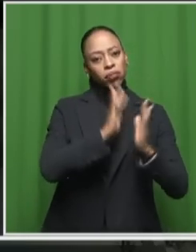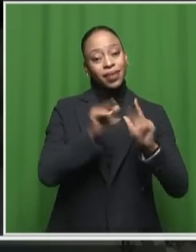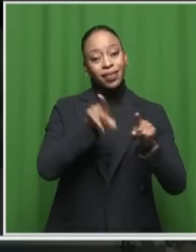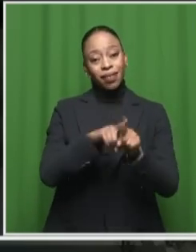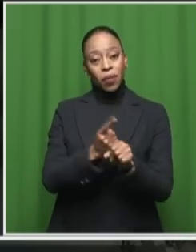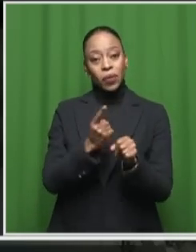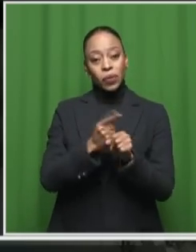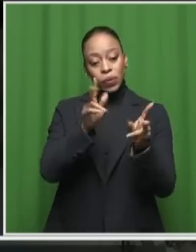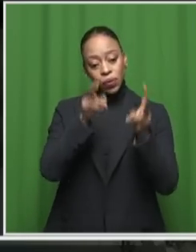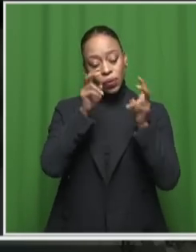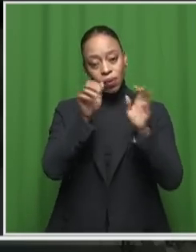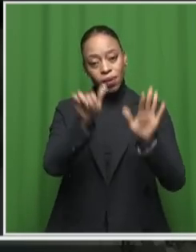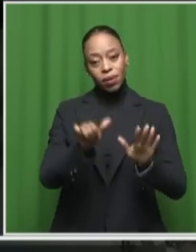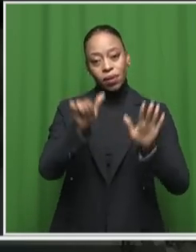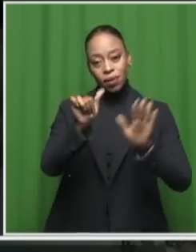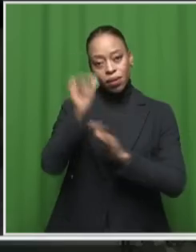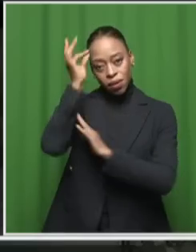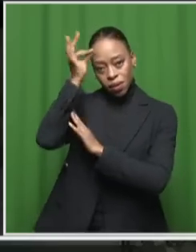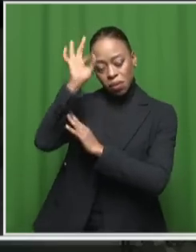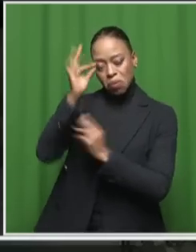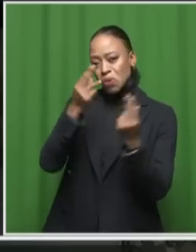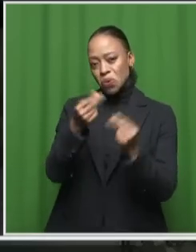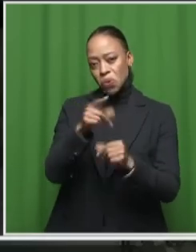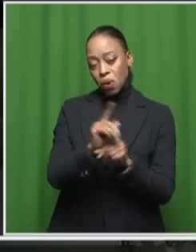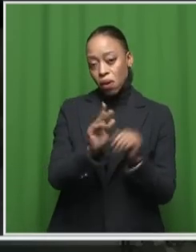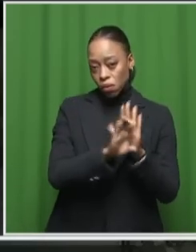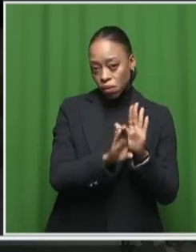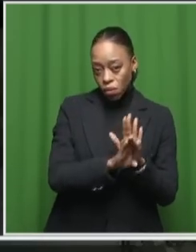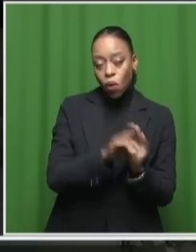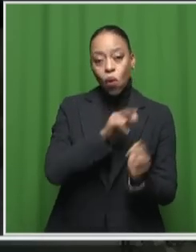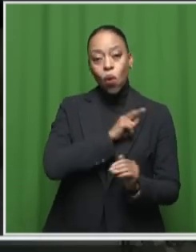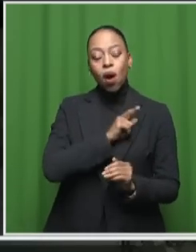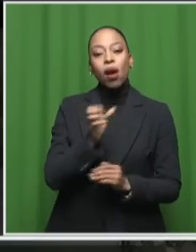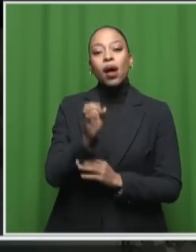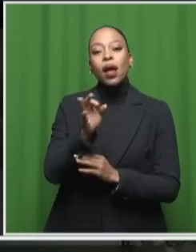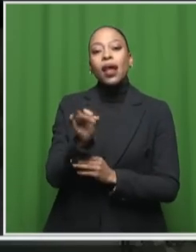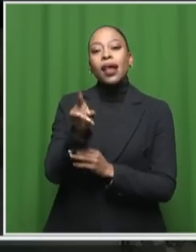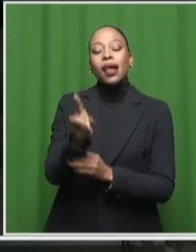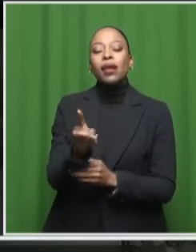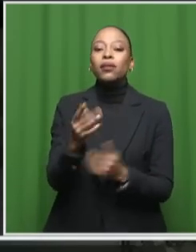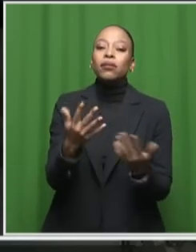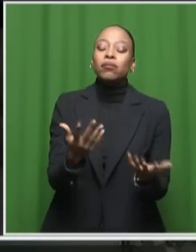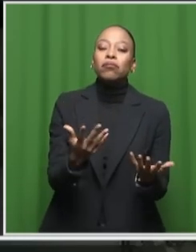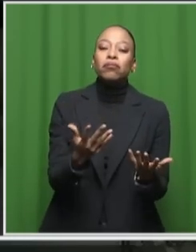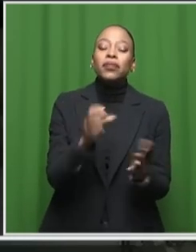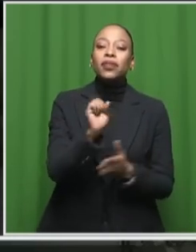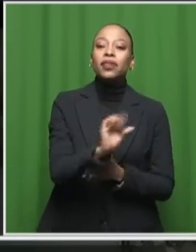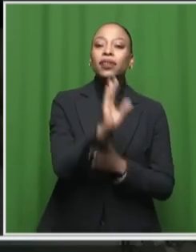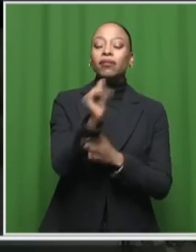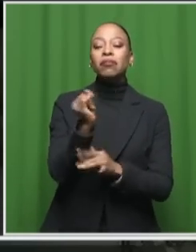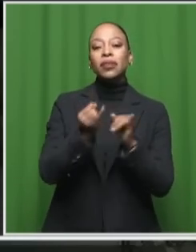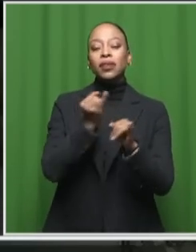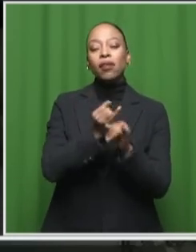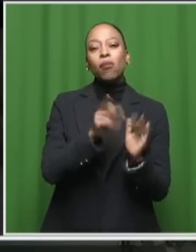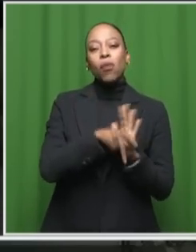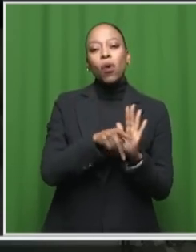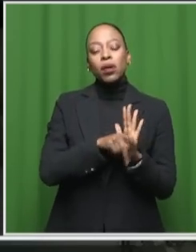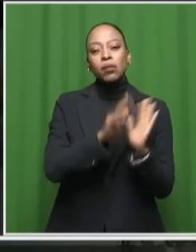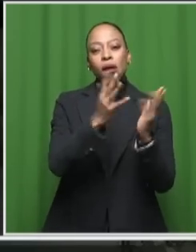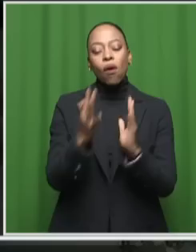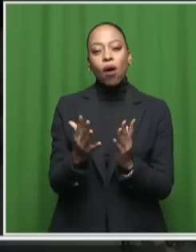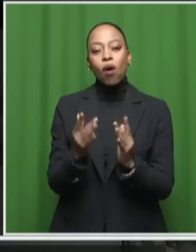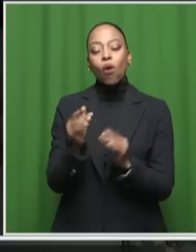at what the sixth administration has done, for example, when it comes to South Africa's foreign policy position